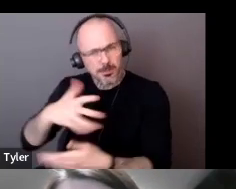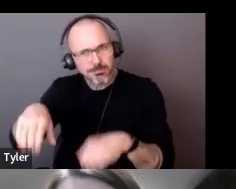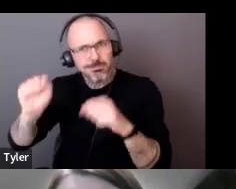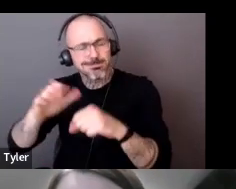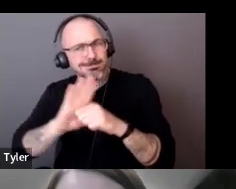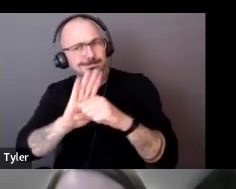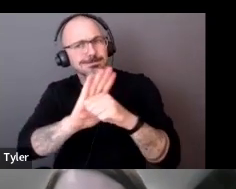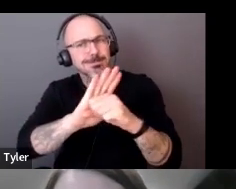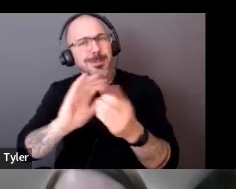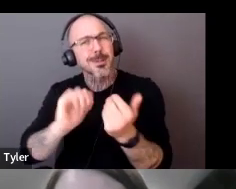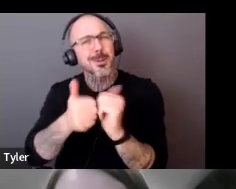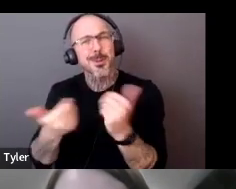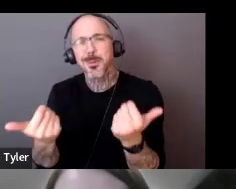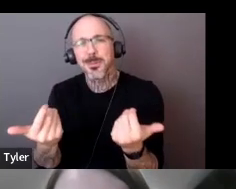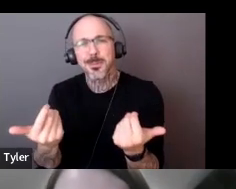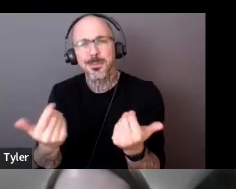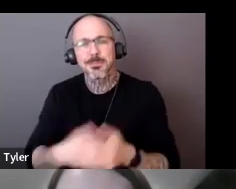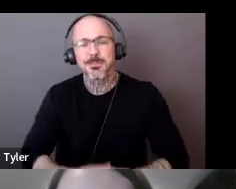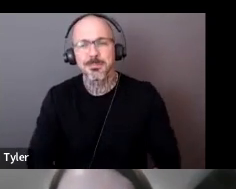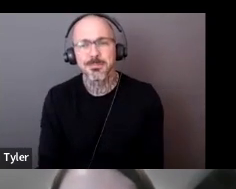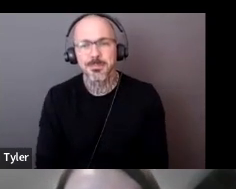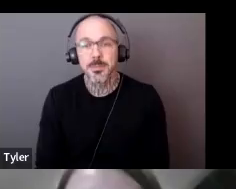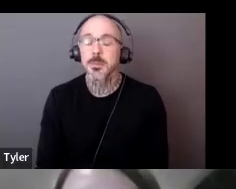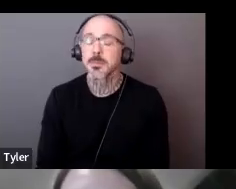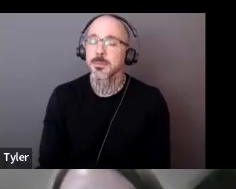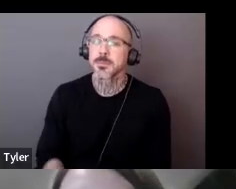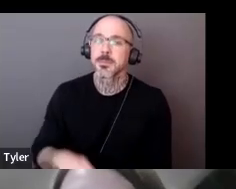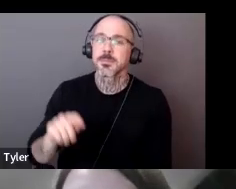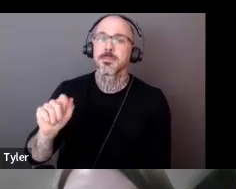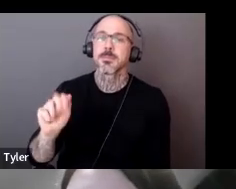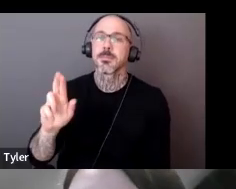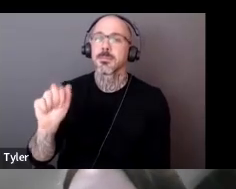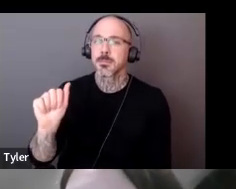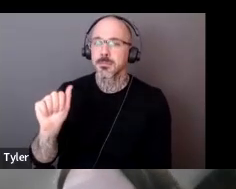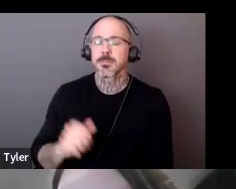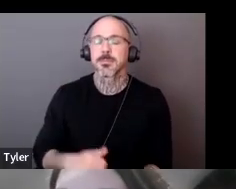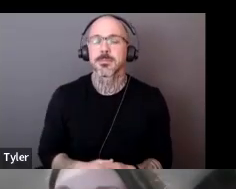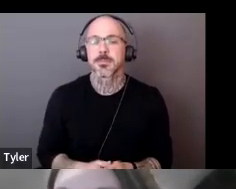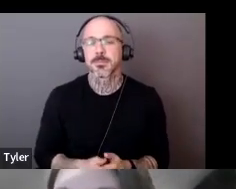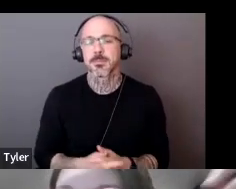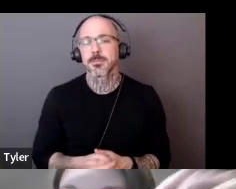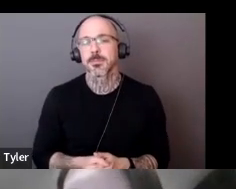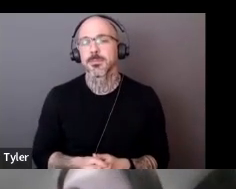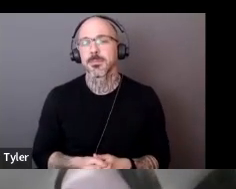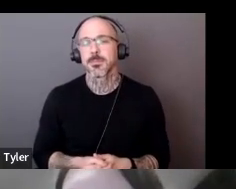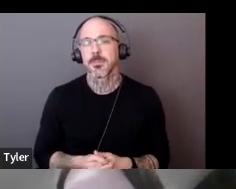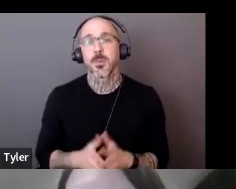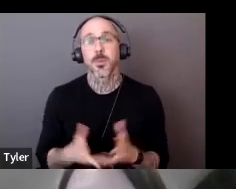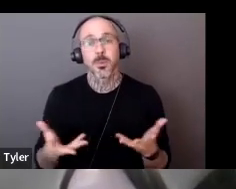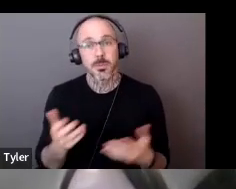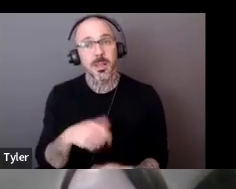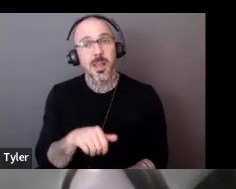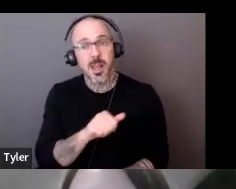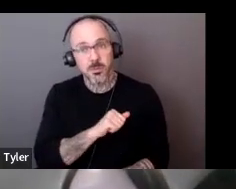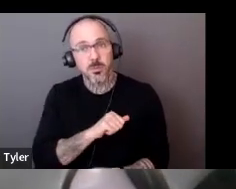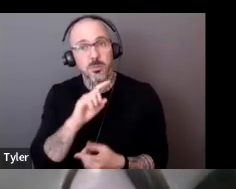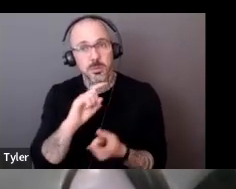I think changes in the attitudinal changes,